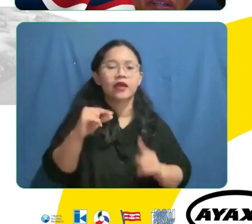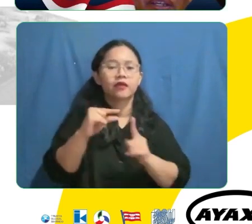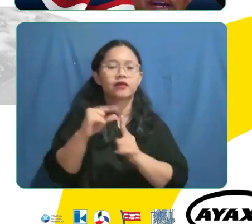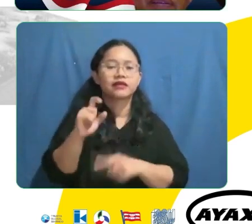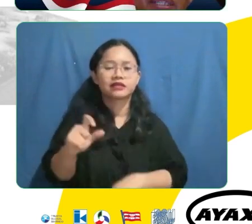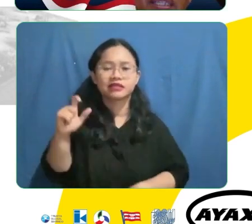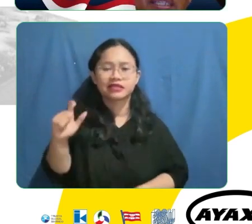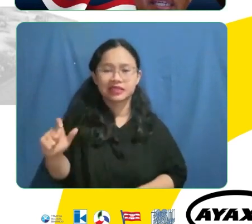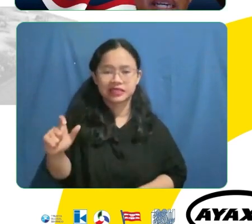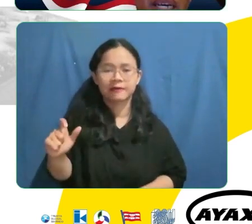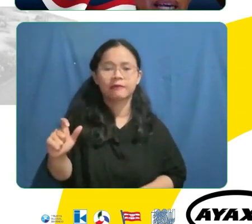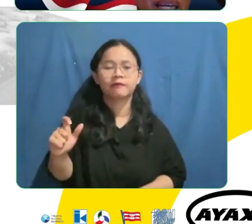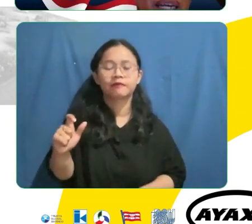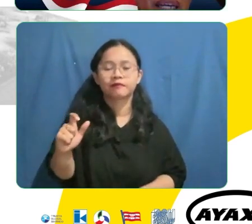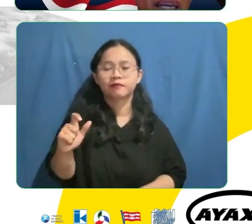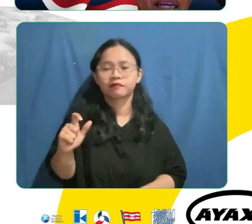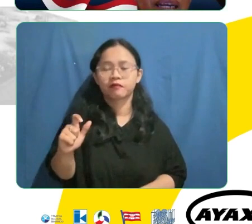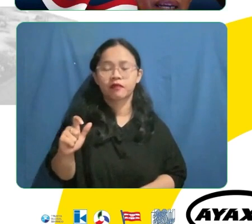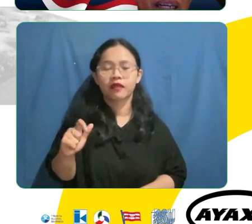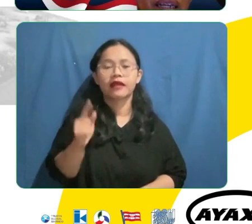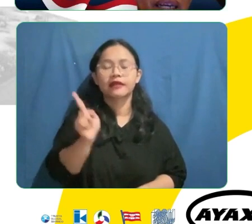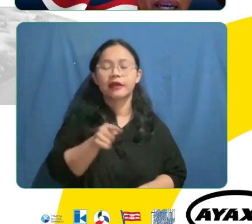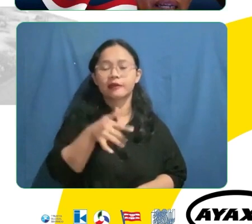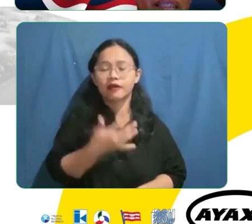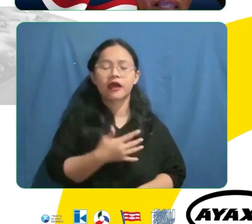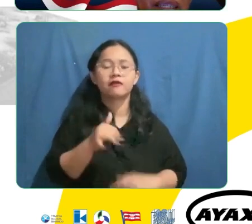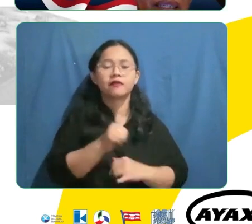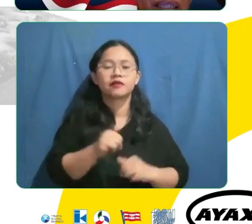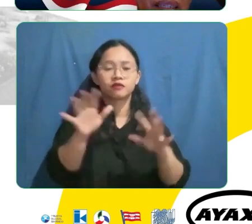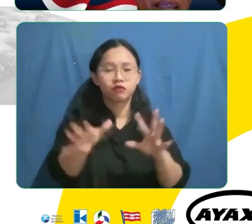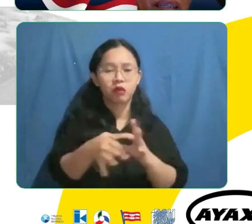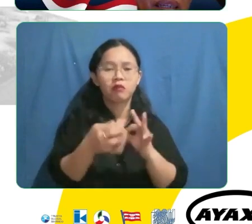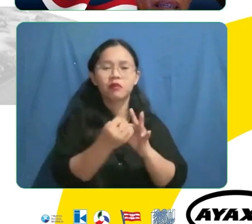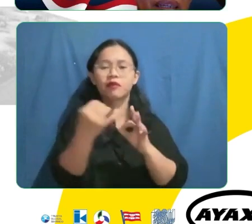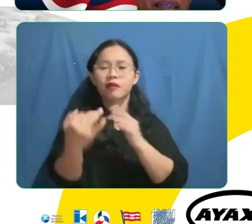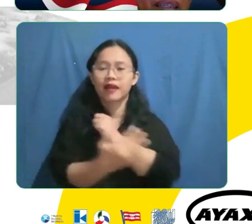the UNFCCC, yeah, had